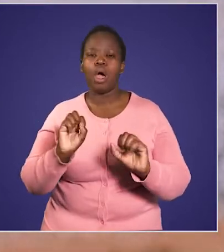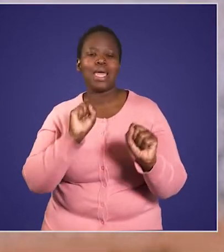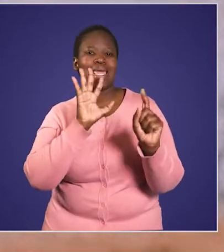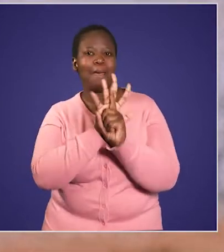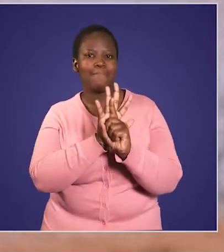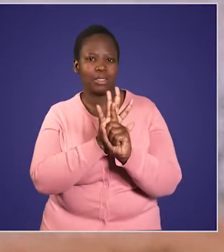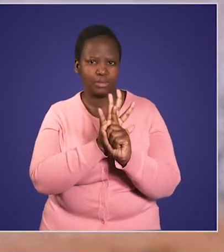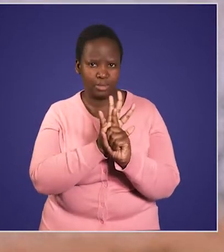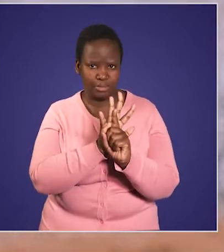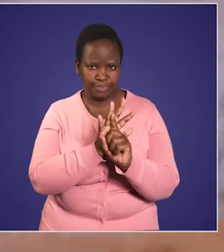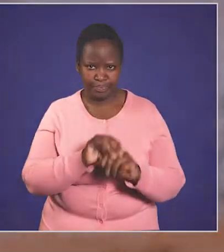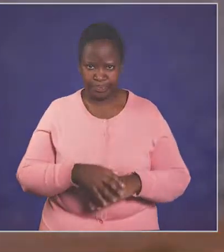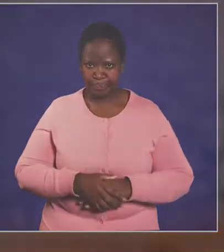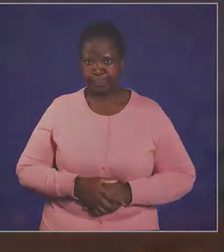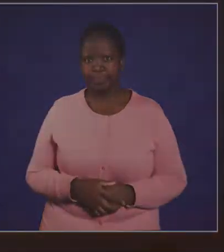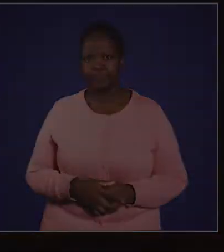impacted.